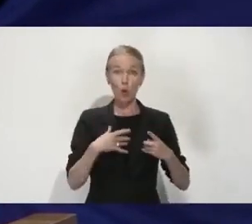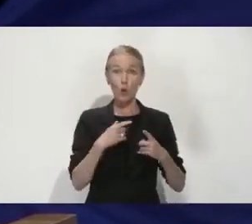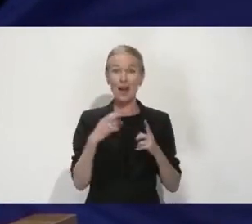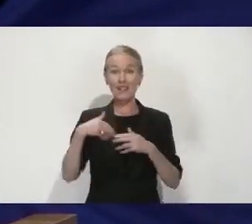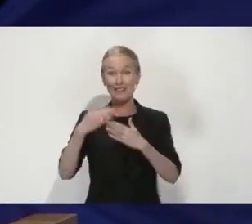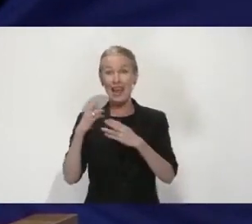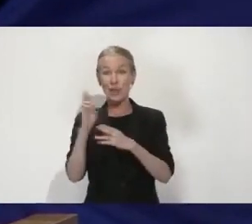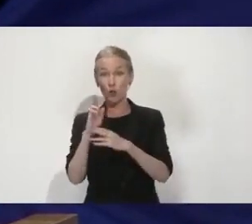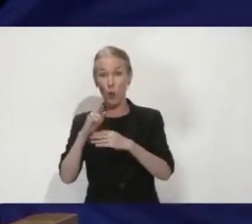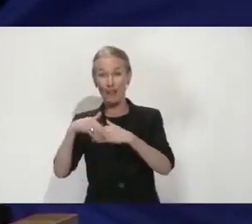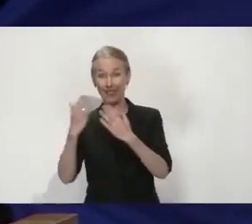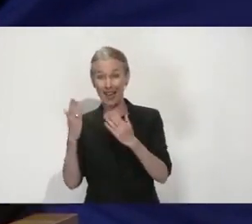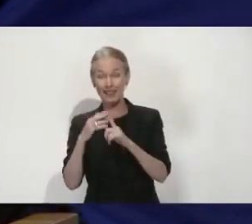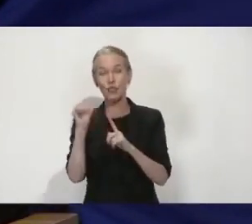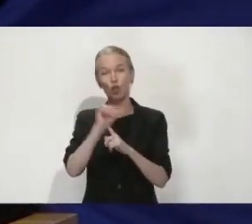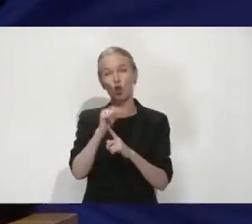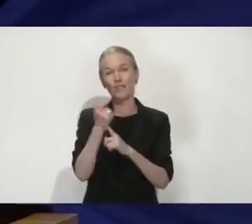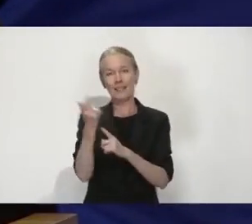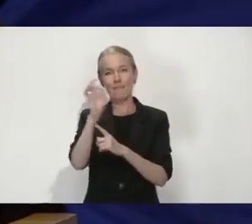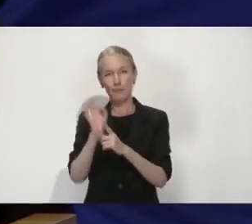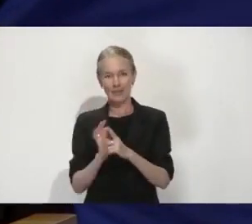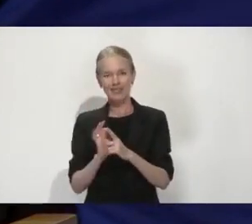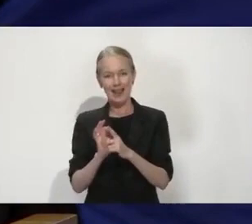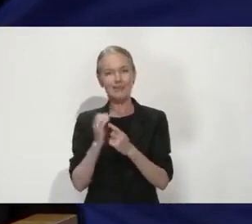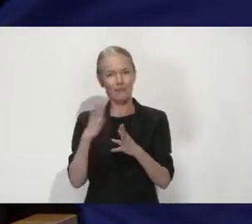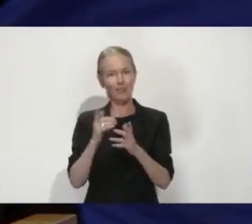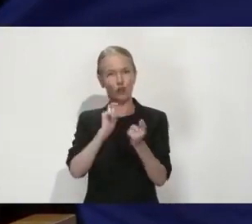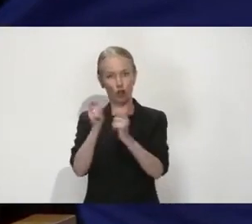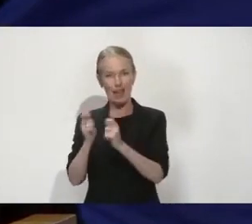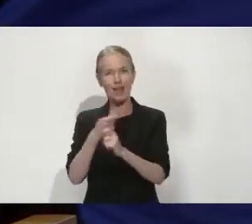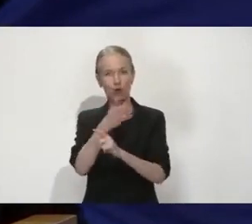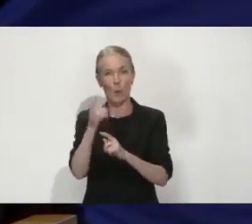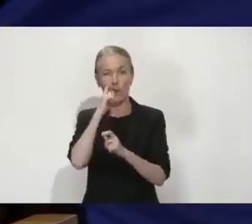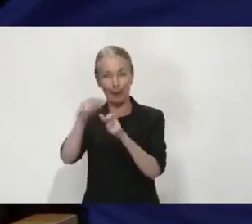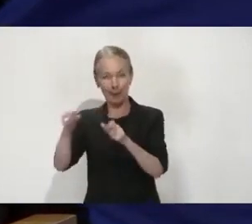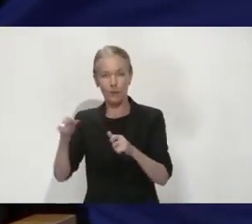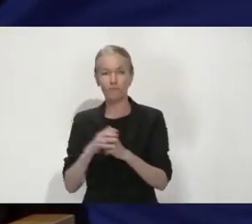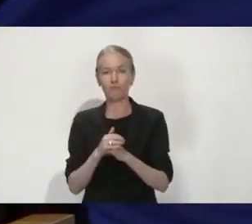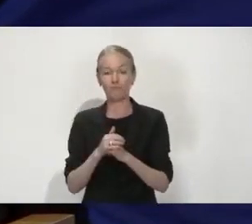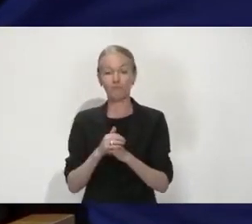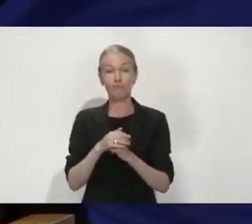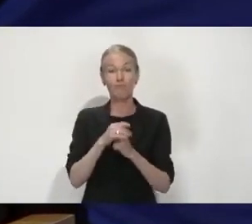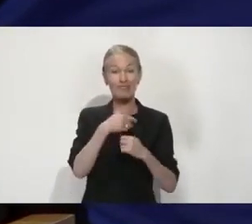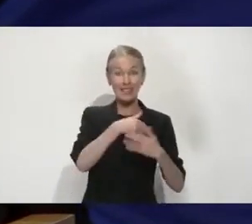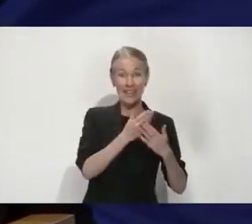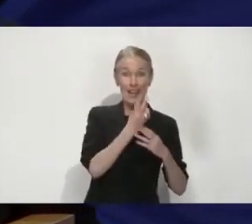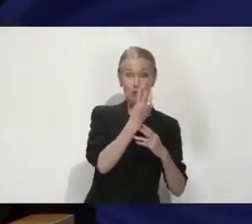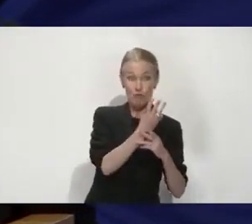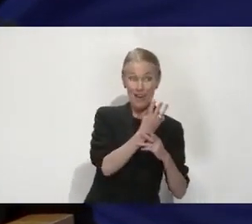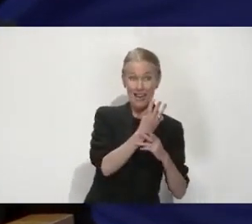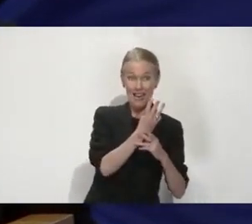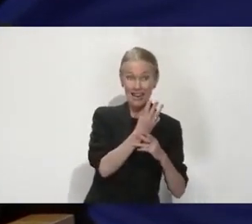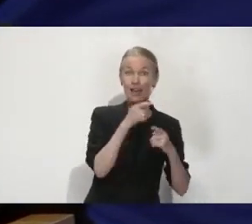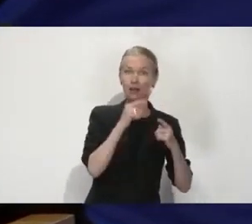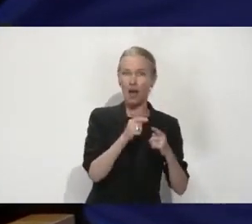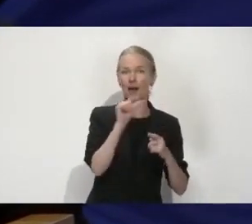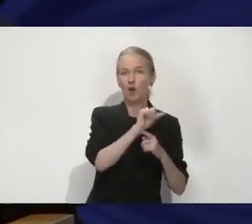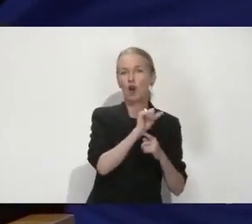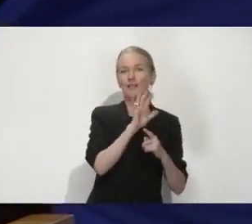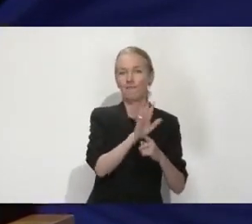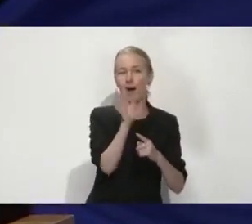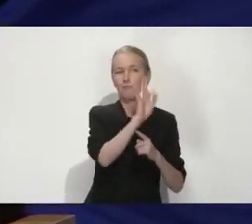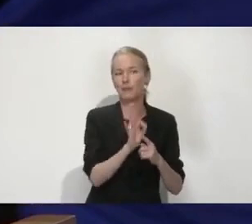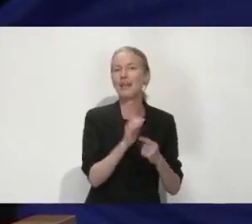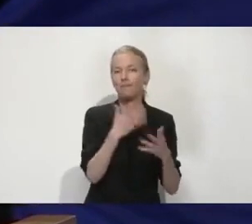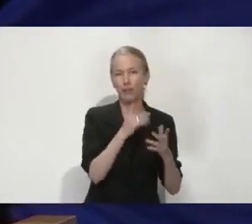in MIQs were completed. The data shows that 95% of day 3 tests were completed.